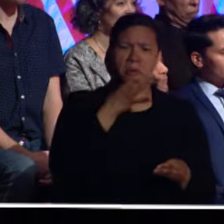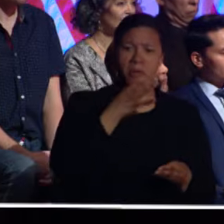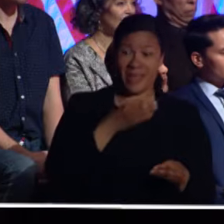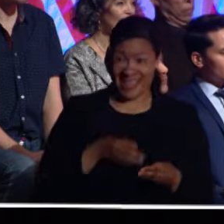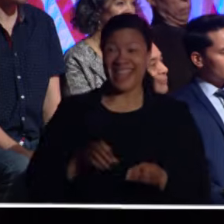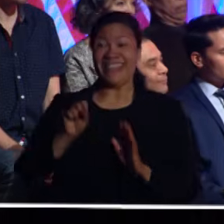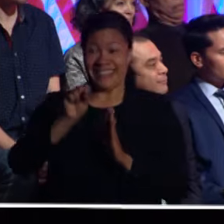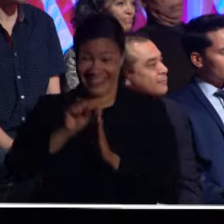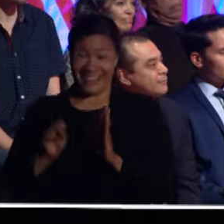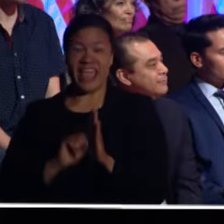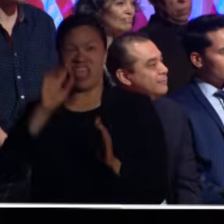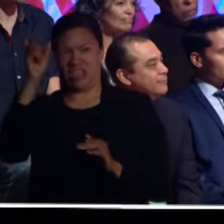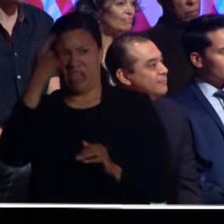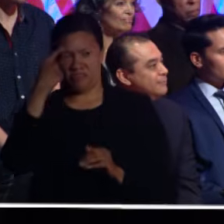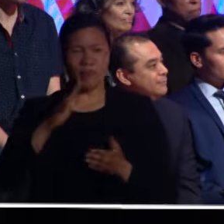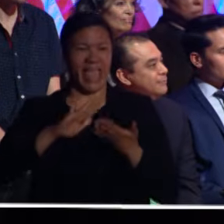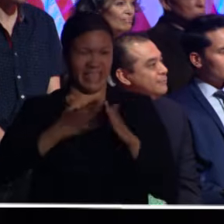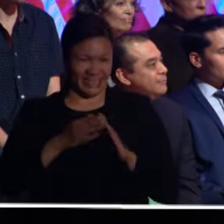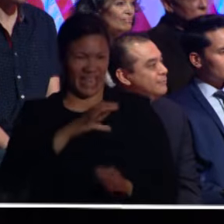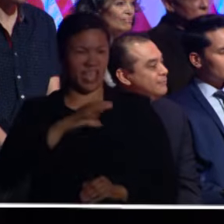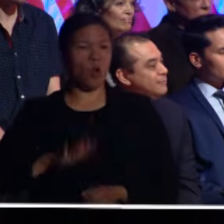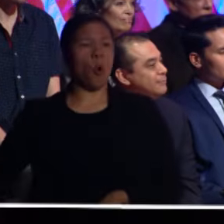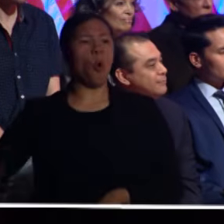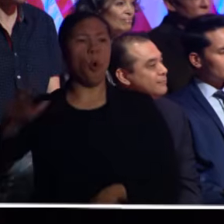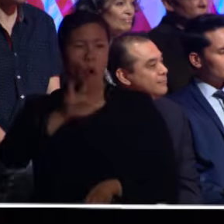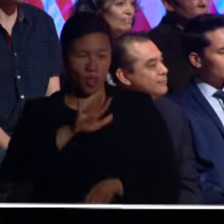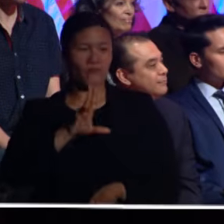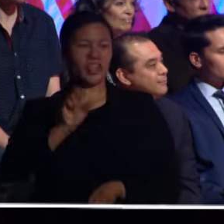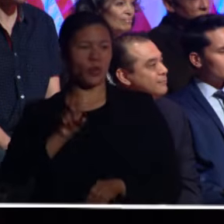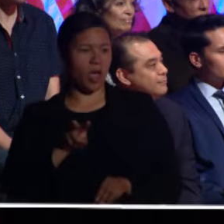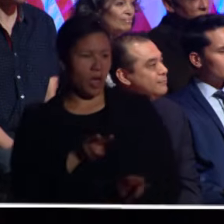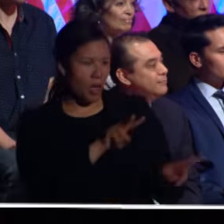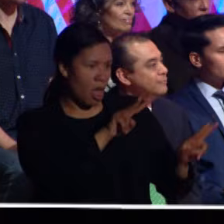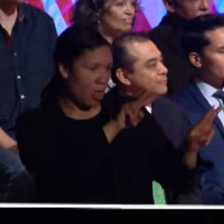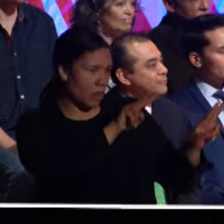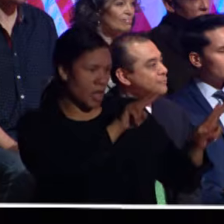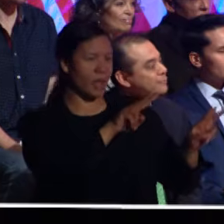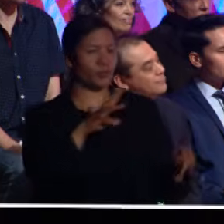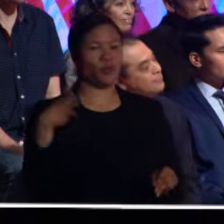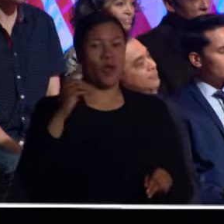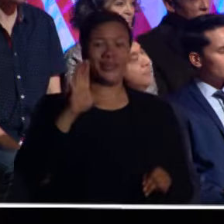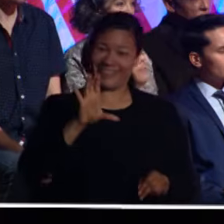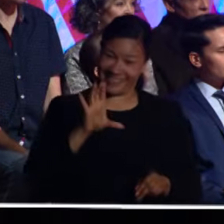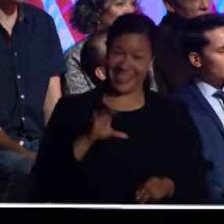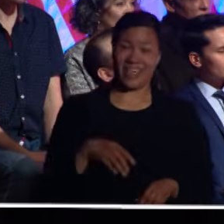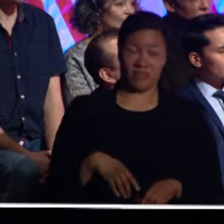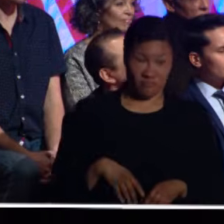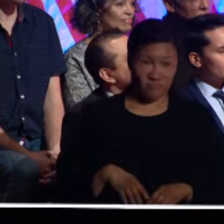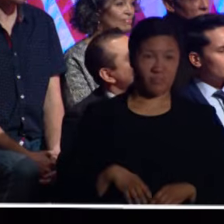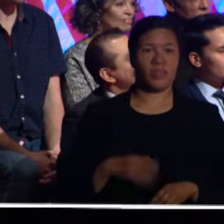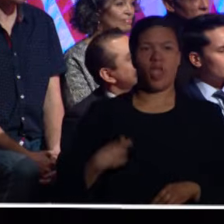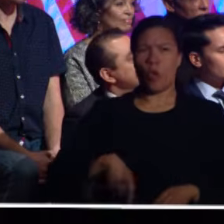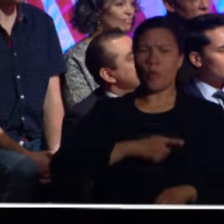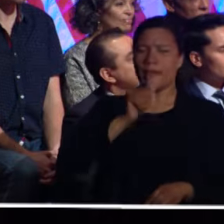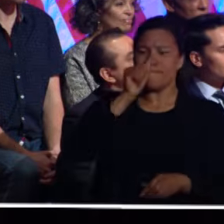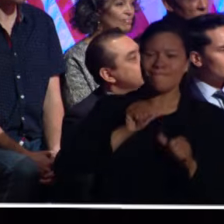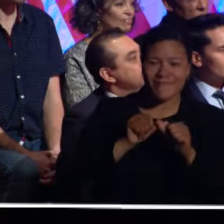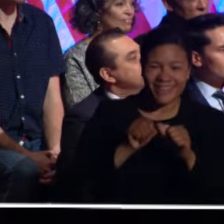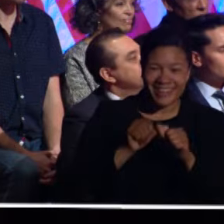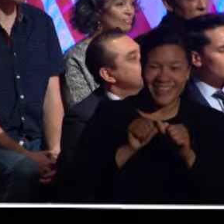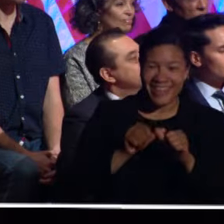city councils around the country. But as I have said before, we are resilient, but we are